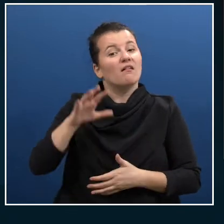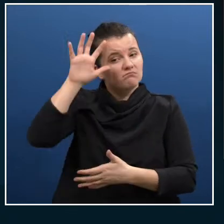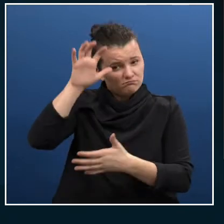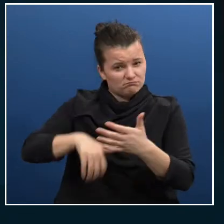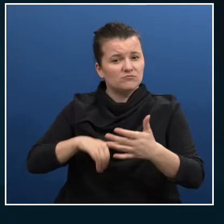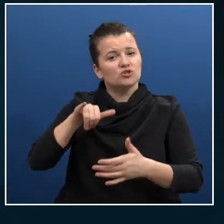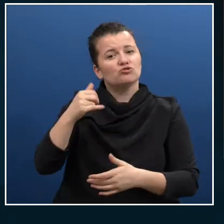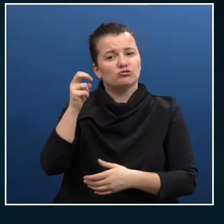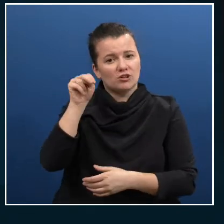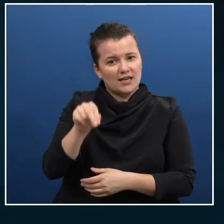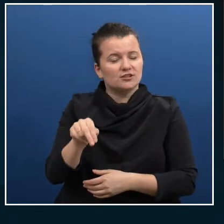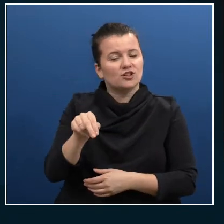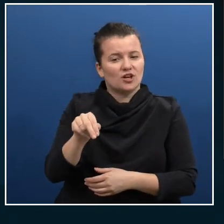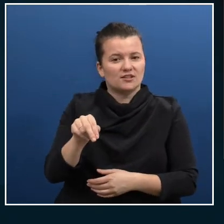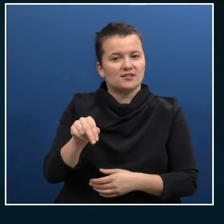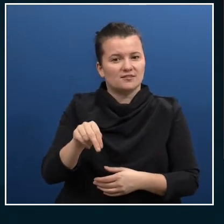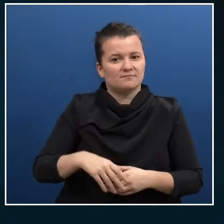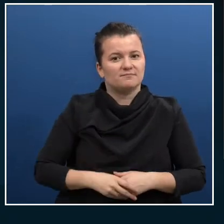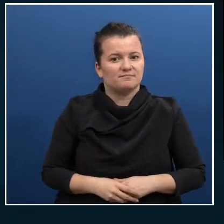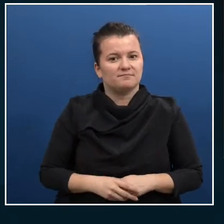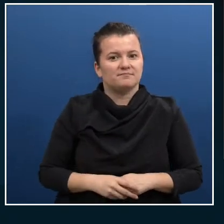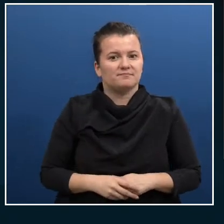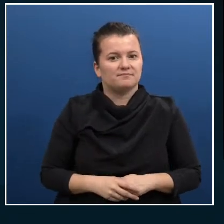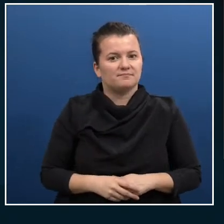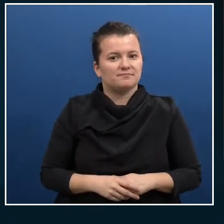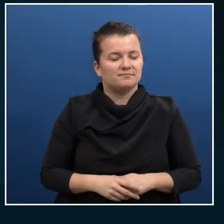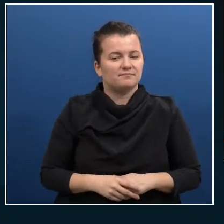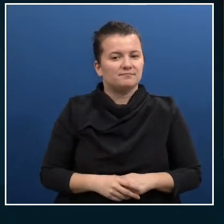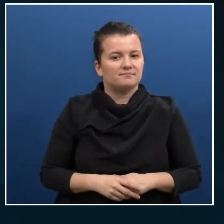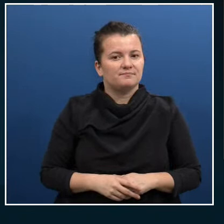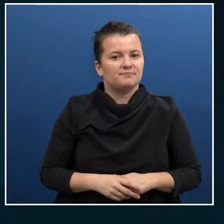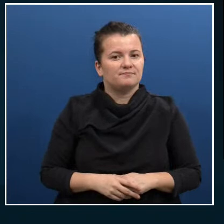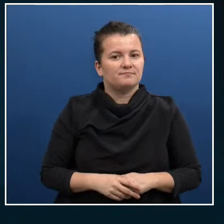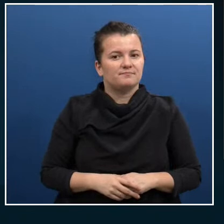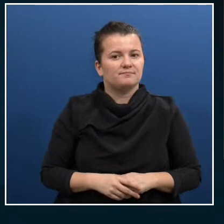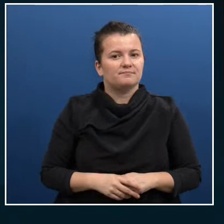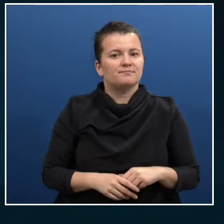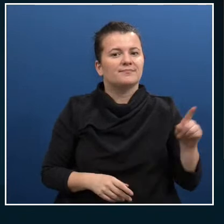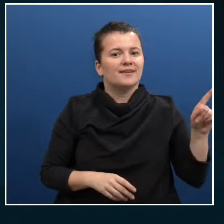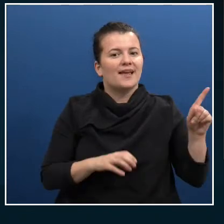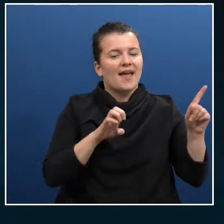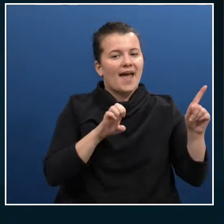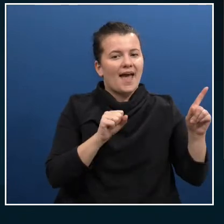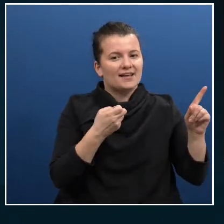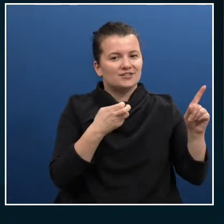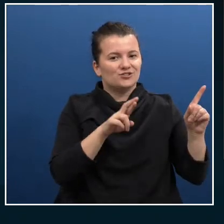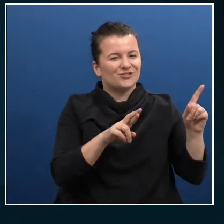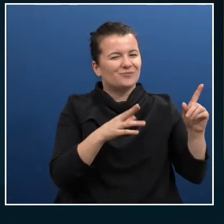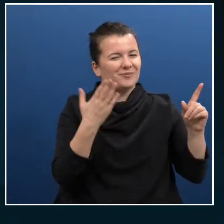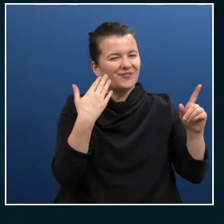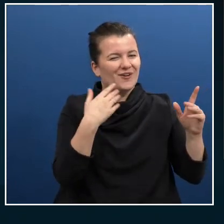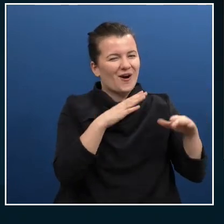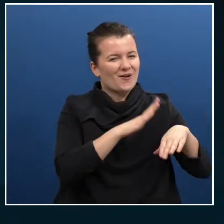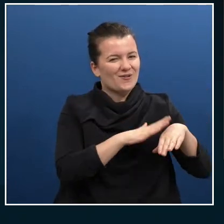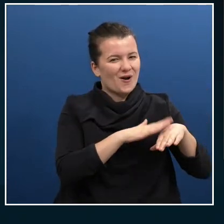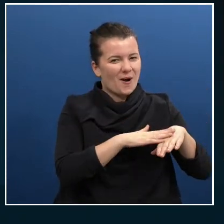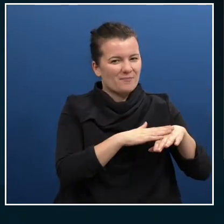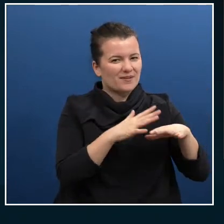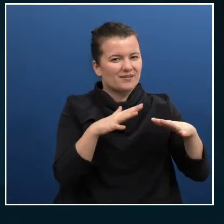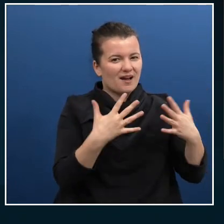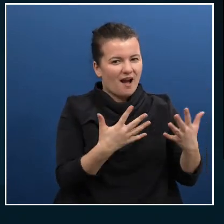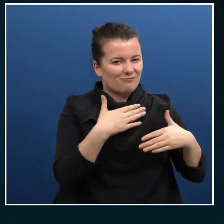the one of the deployments that Esther also referred to as in her earlier talk about the incremental stuff that's going